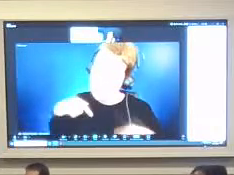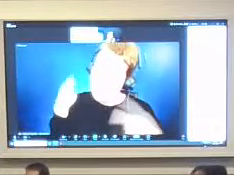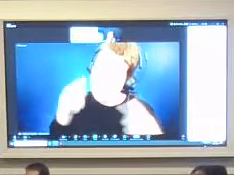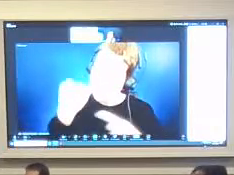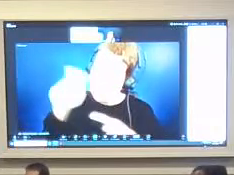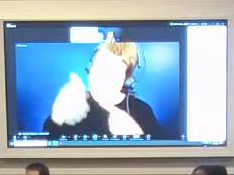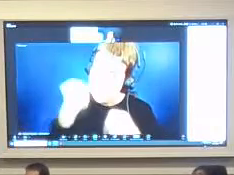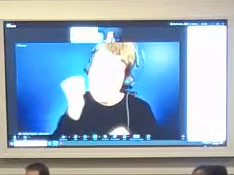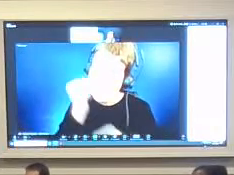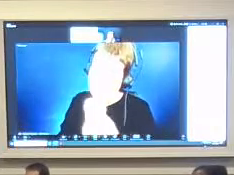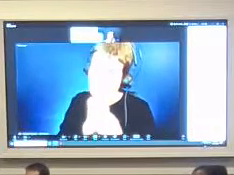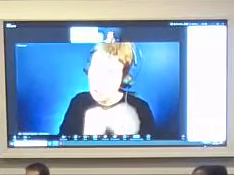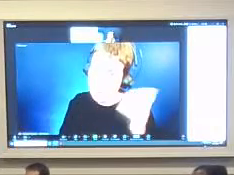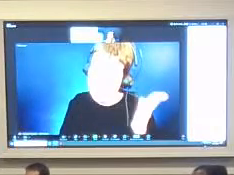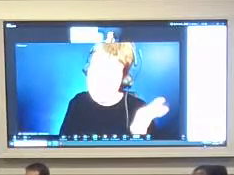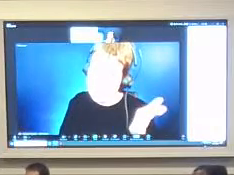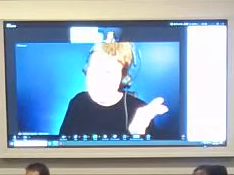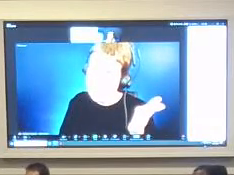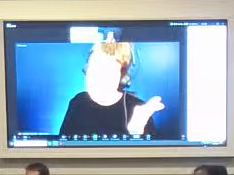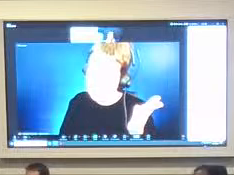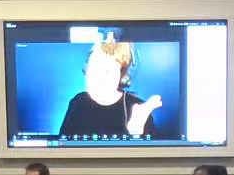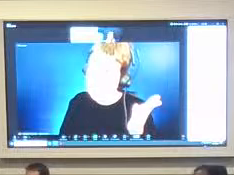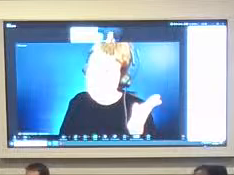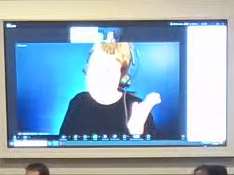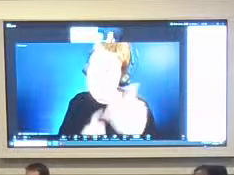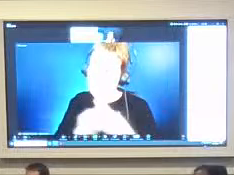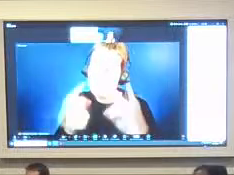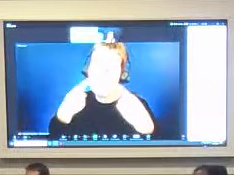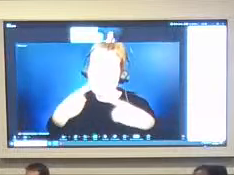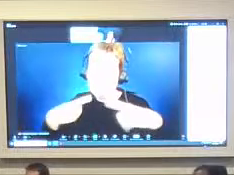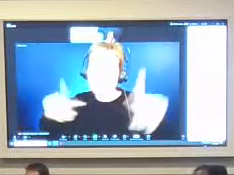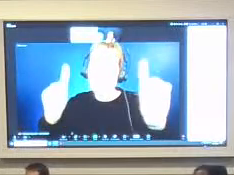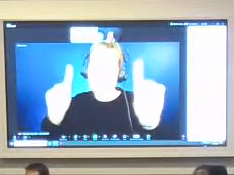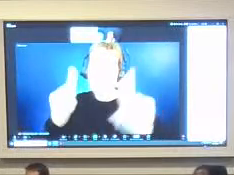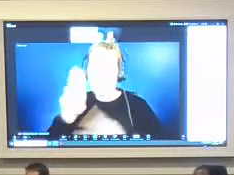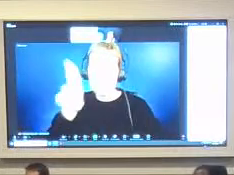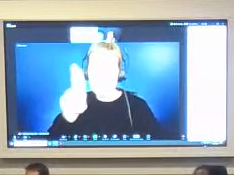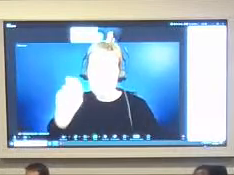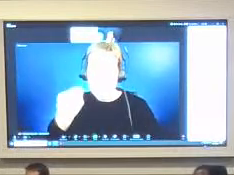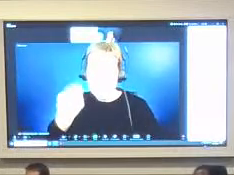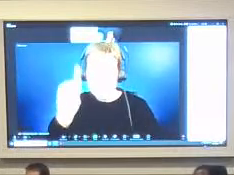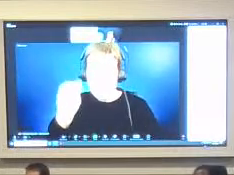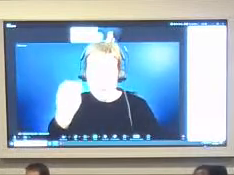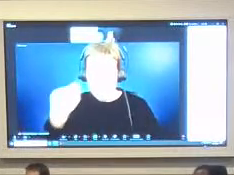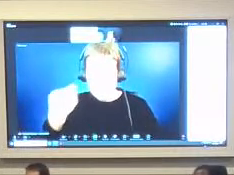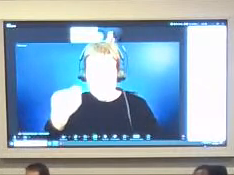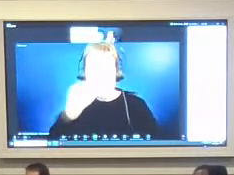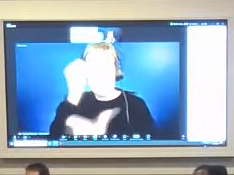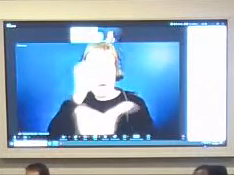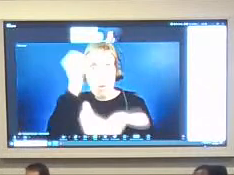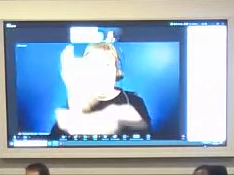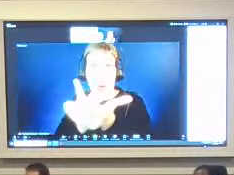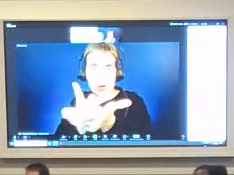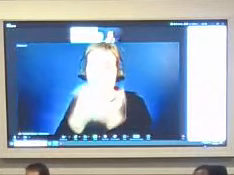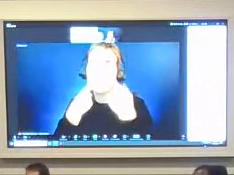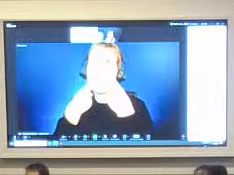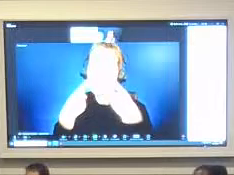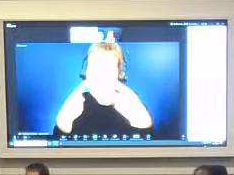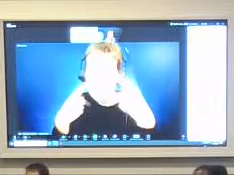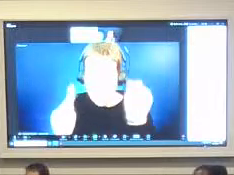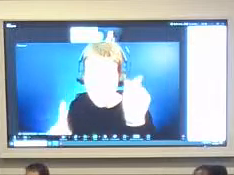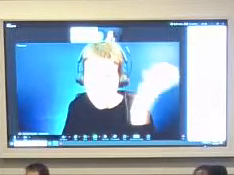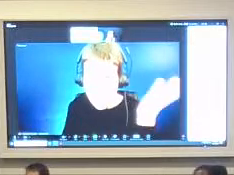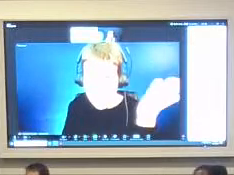yesterday, but it might have been the day before, by the US Department of Transportation. So now we have concrete